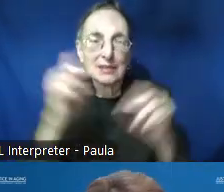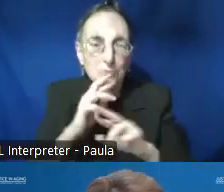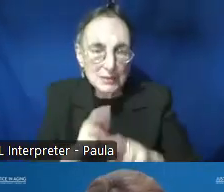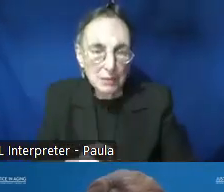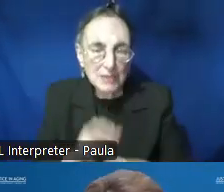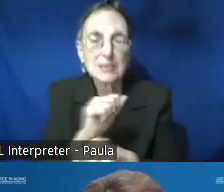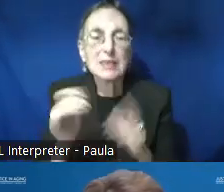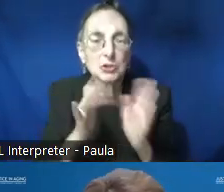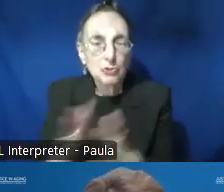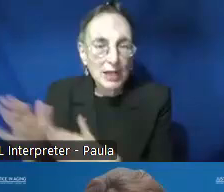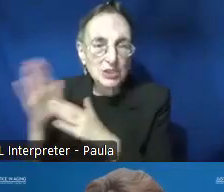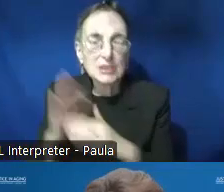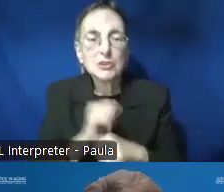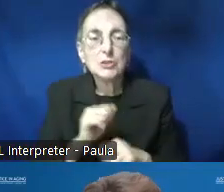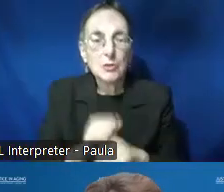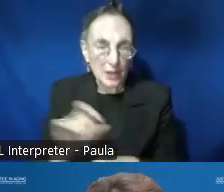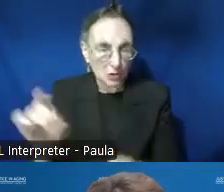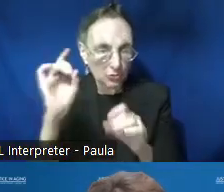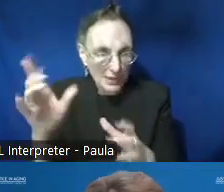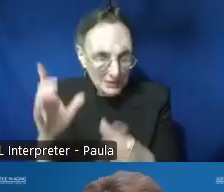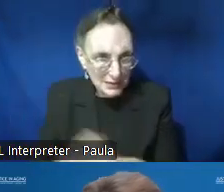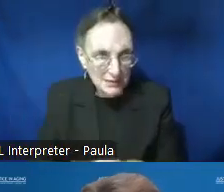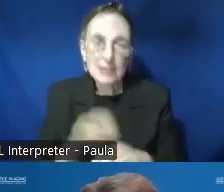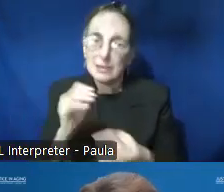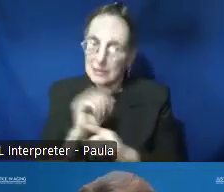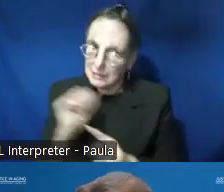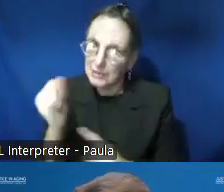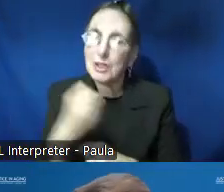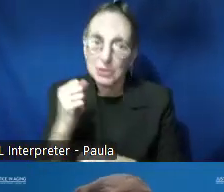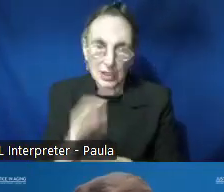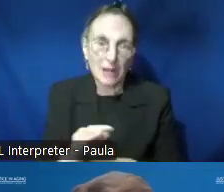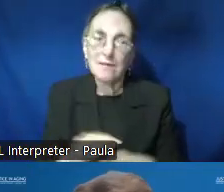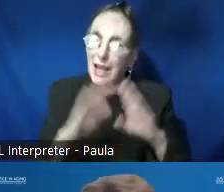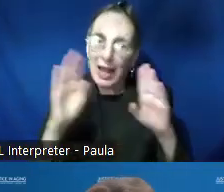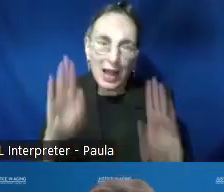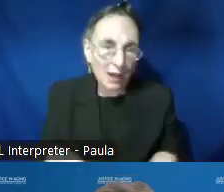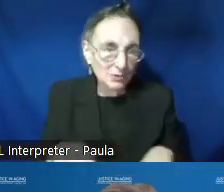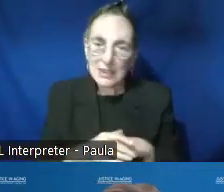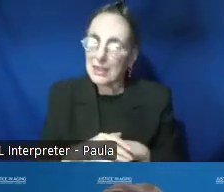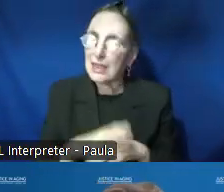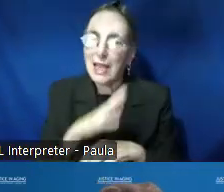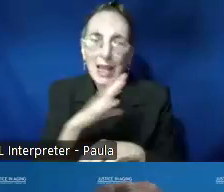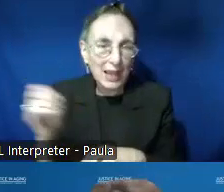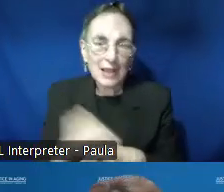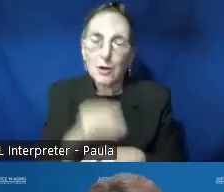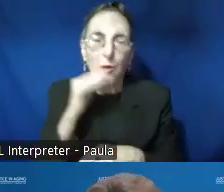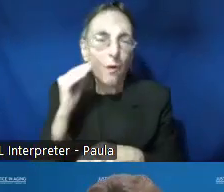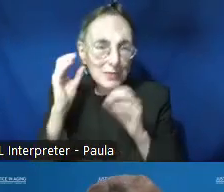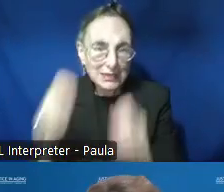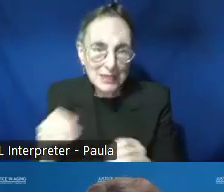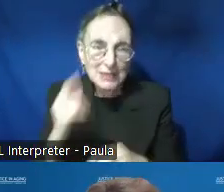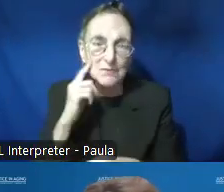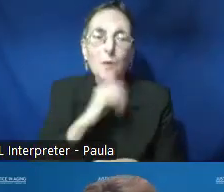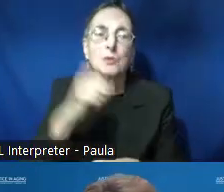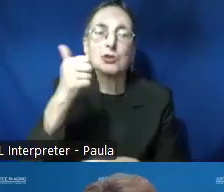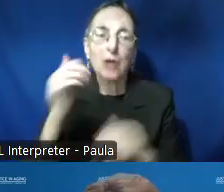strategies to the crisis of housing instability and homelessness for older adults. As I